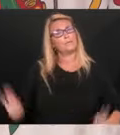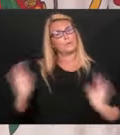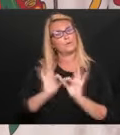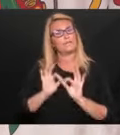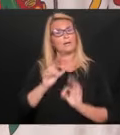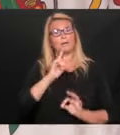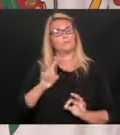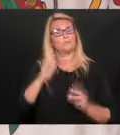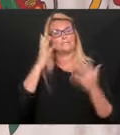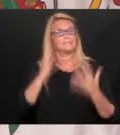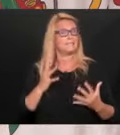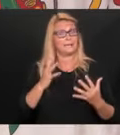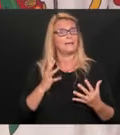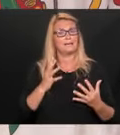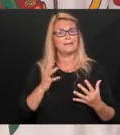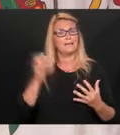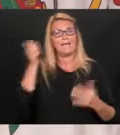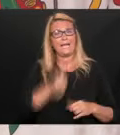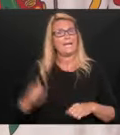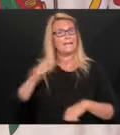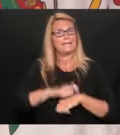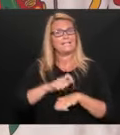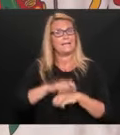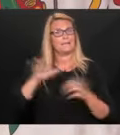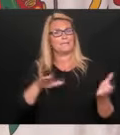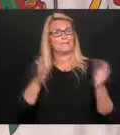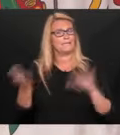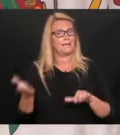like crazy anytime and every time that we lose a coal miner.